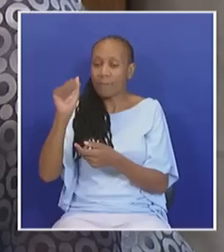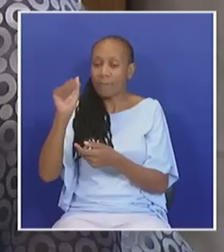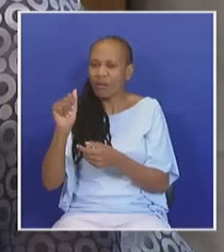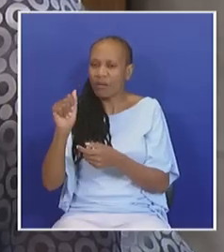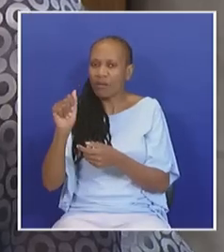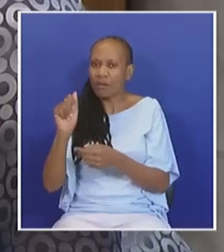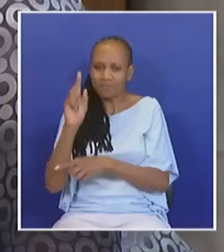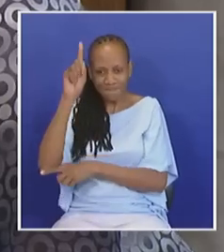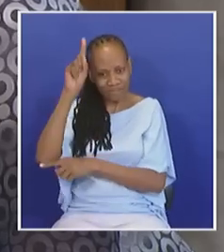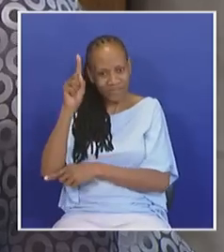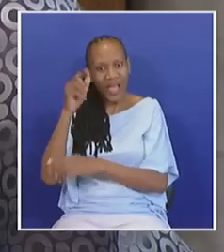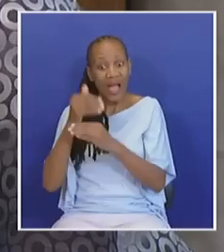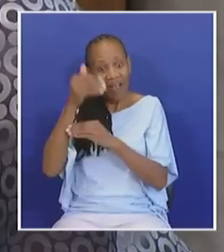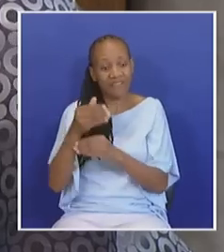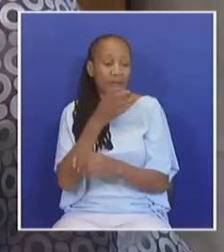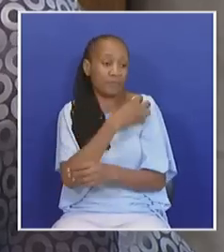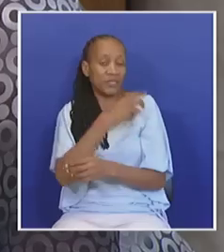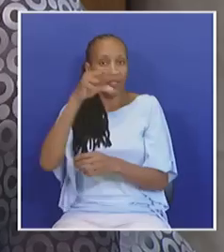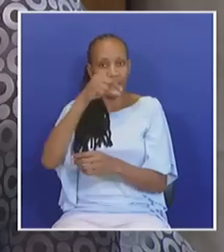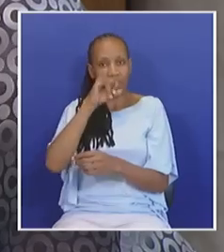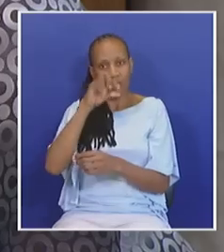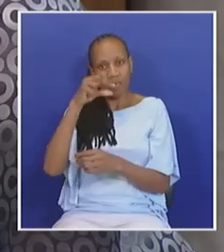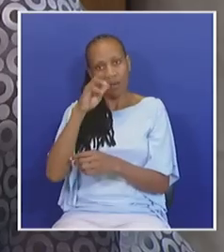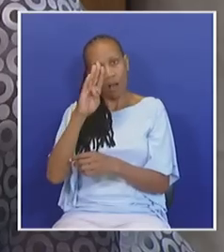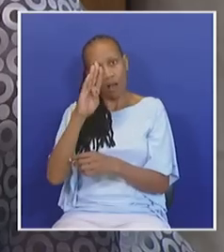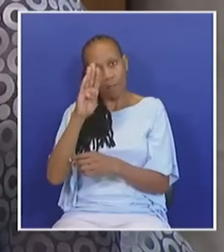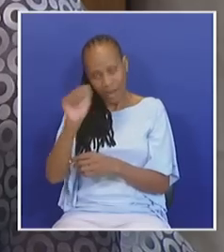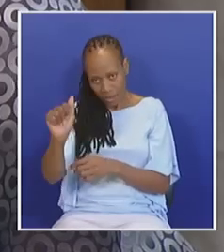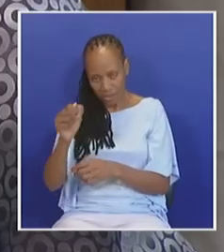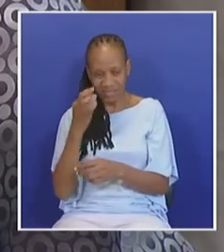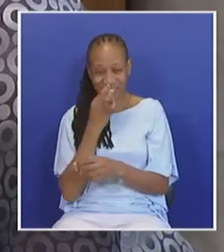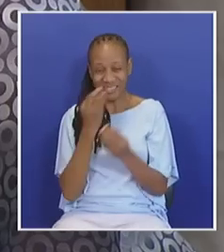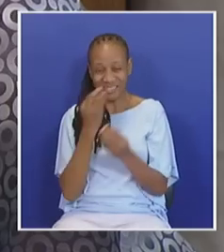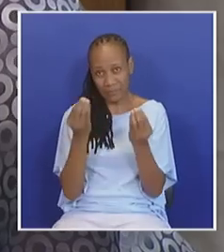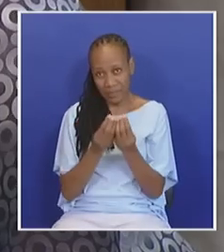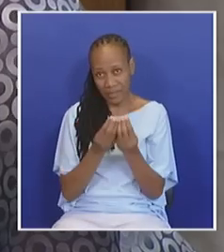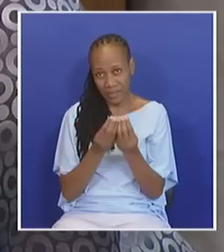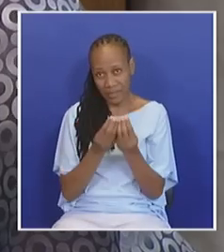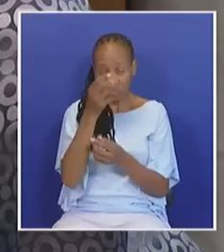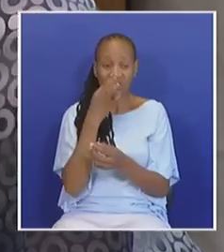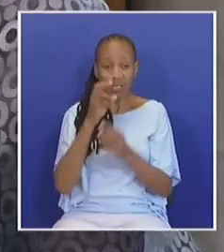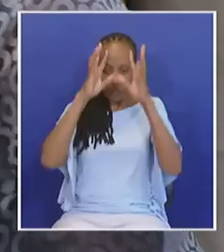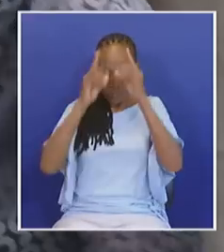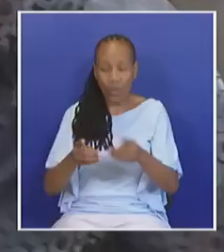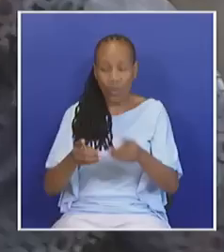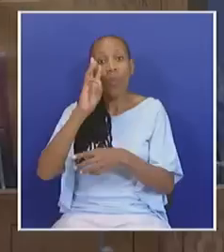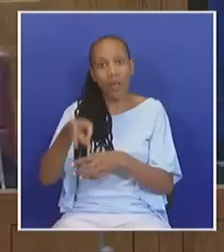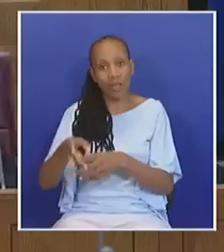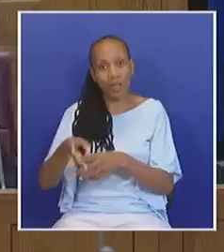Minister Gigaba said, and an undertaking was given that there will be a ruling on that. Thank you.